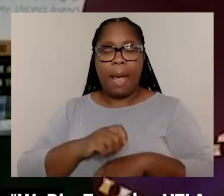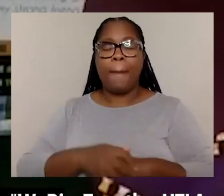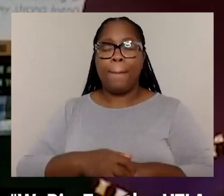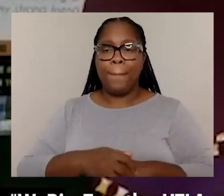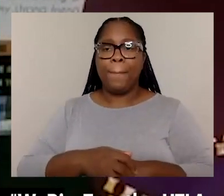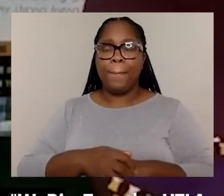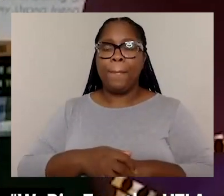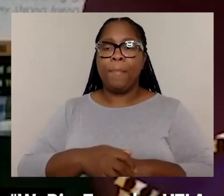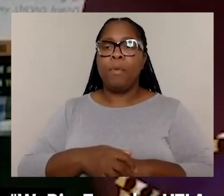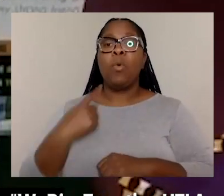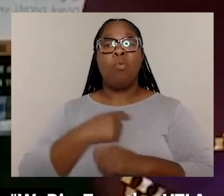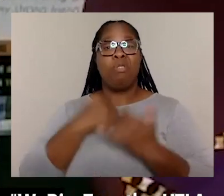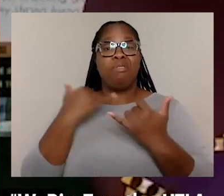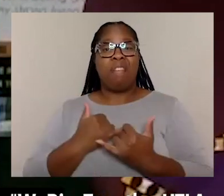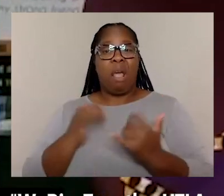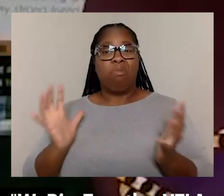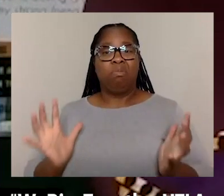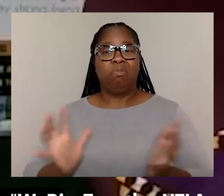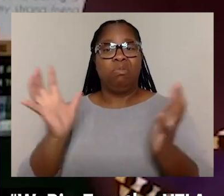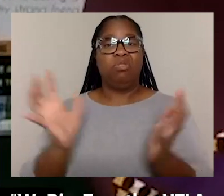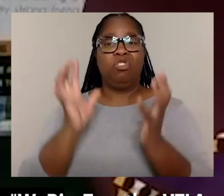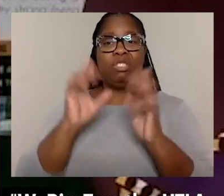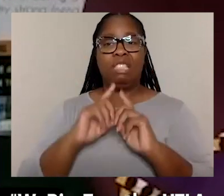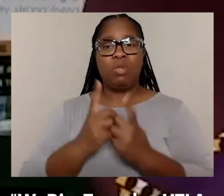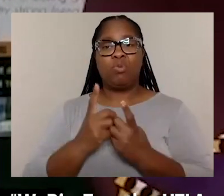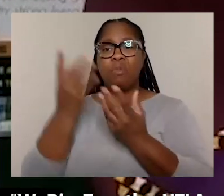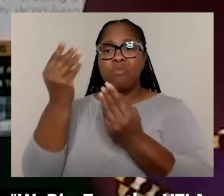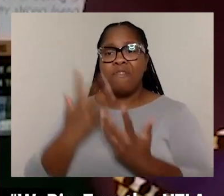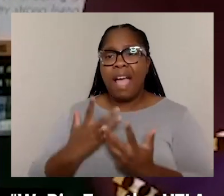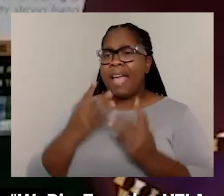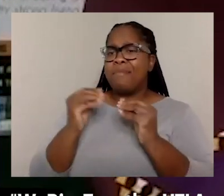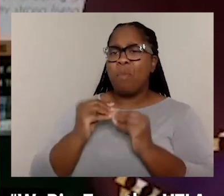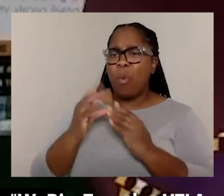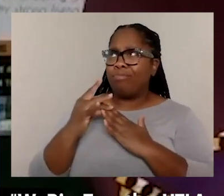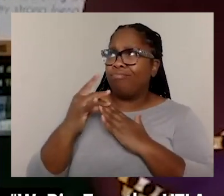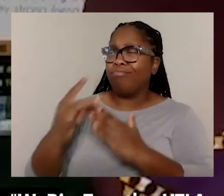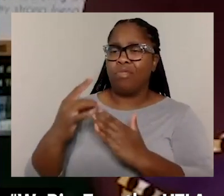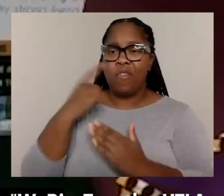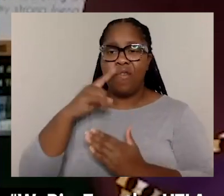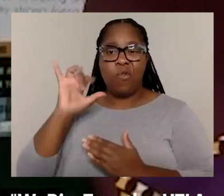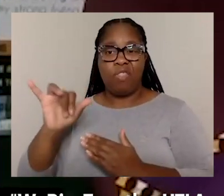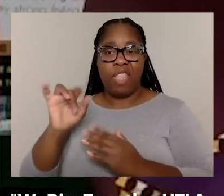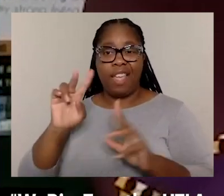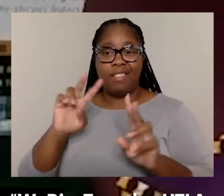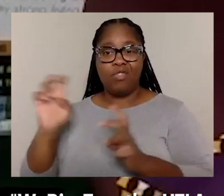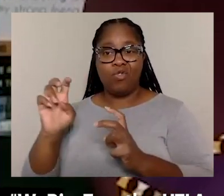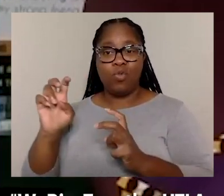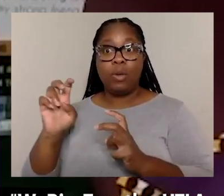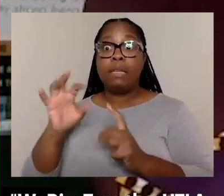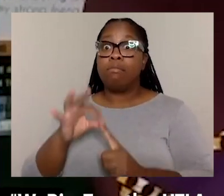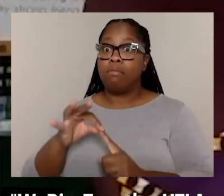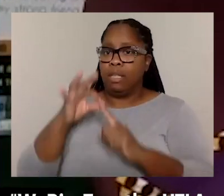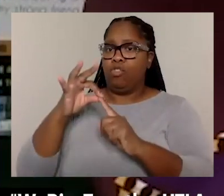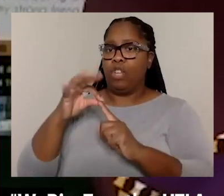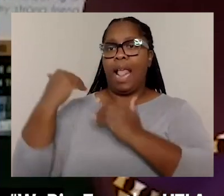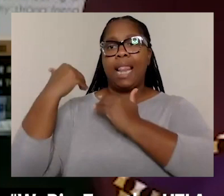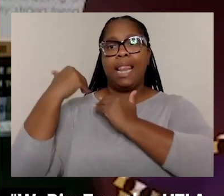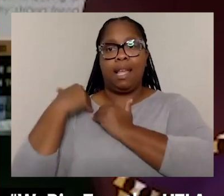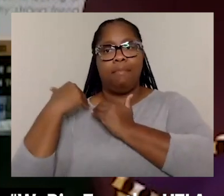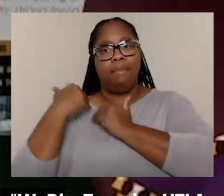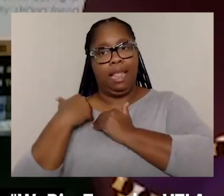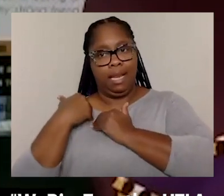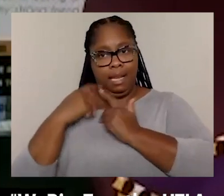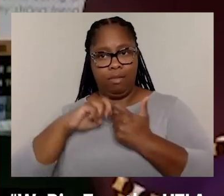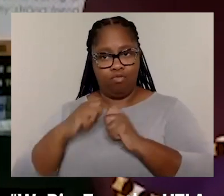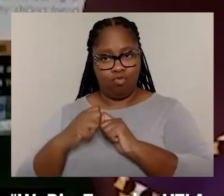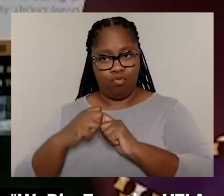to provide more guidance on this issue, including liability issues. And finally,